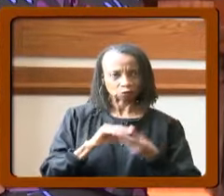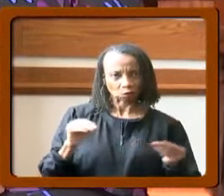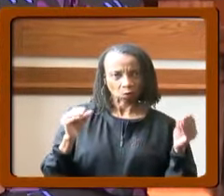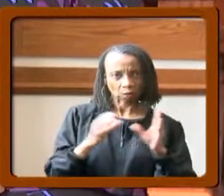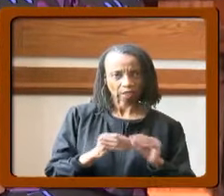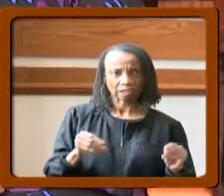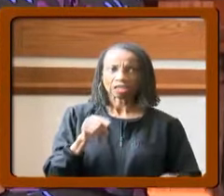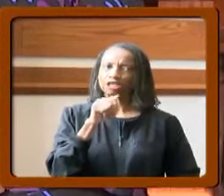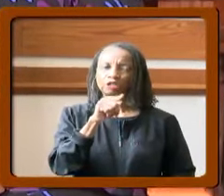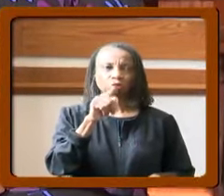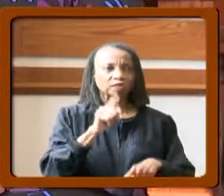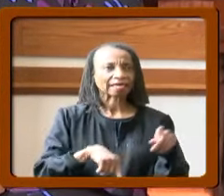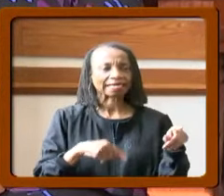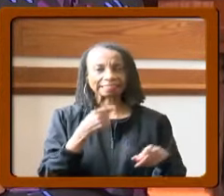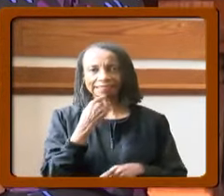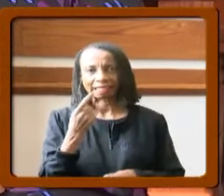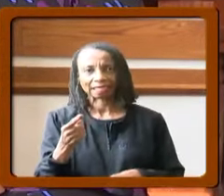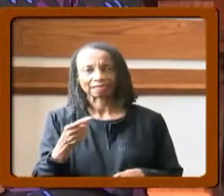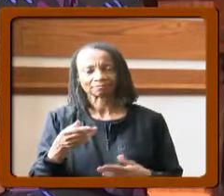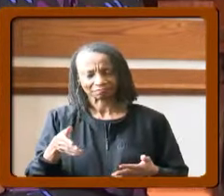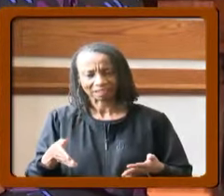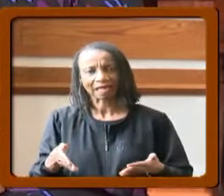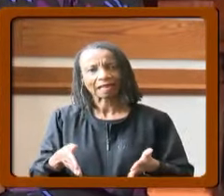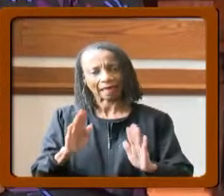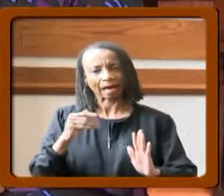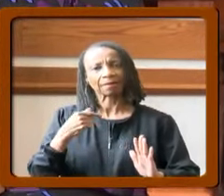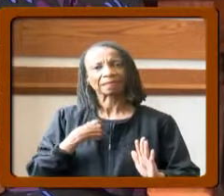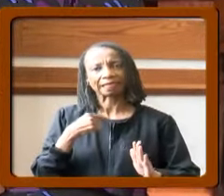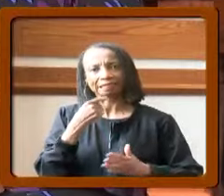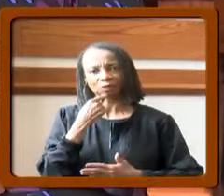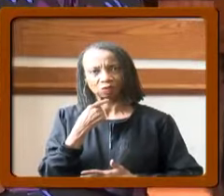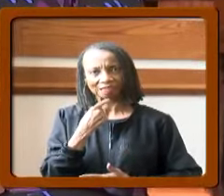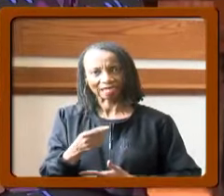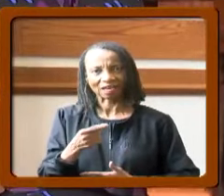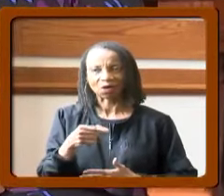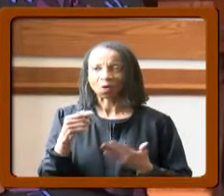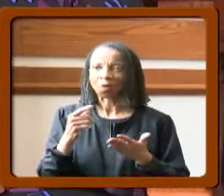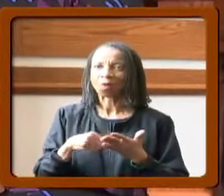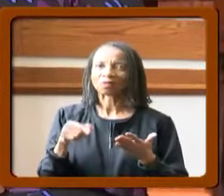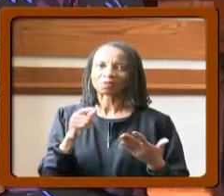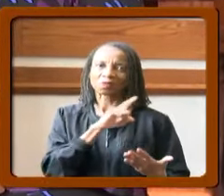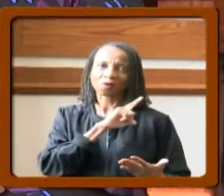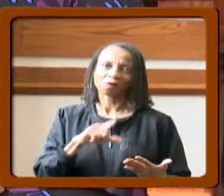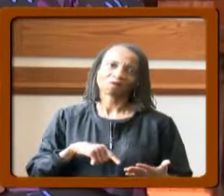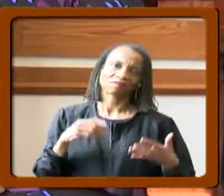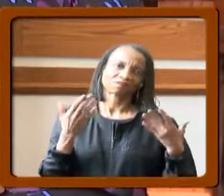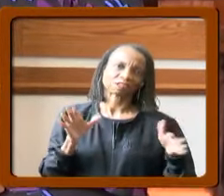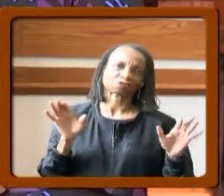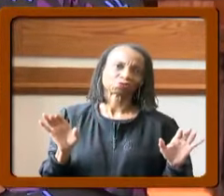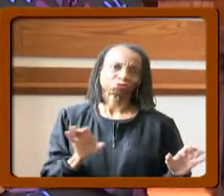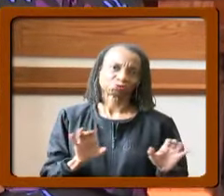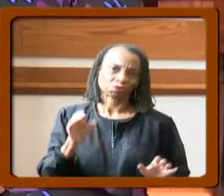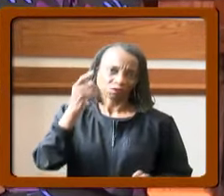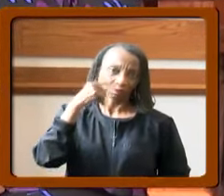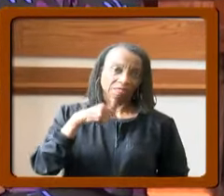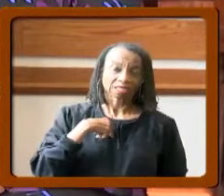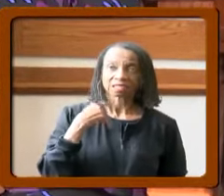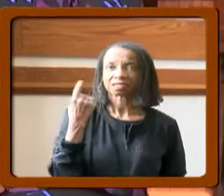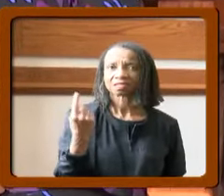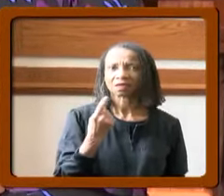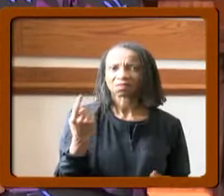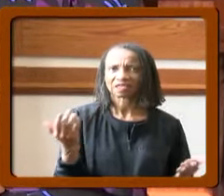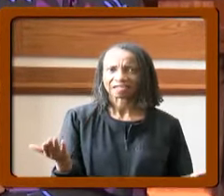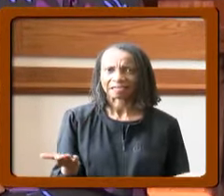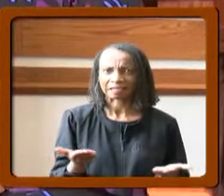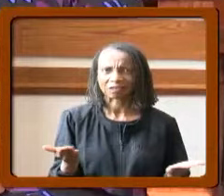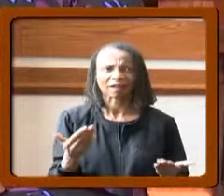it. Let me tell it. What the Lord has done for me. Is there anybody here who has